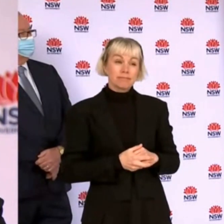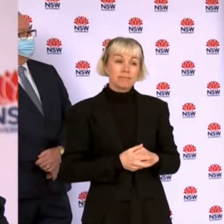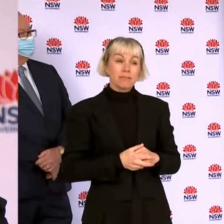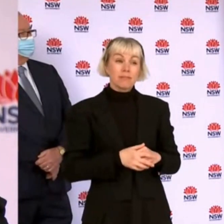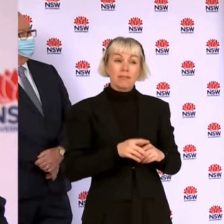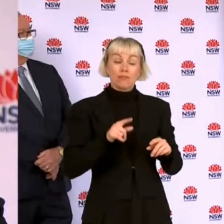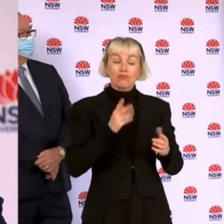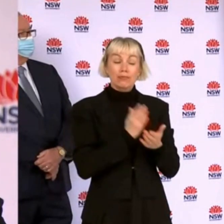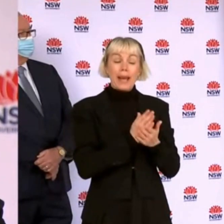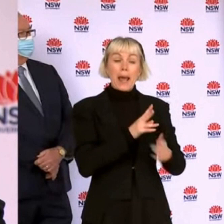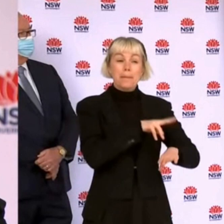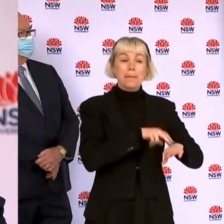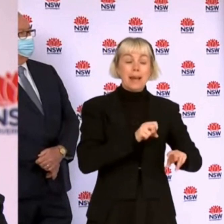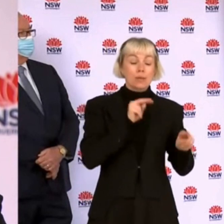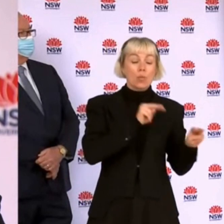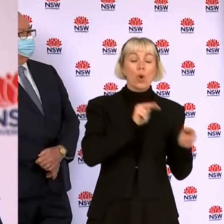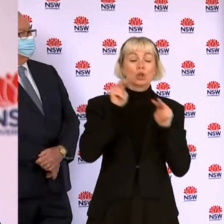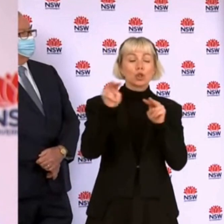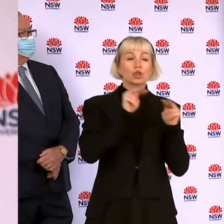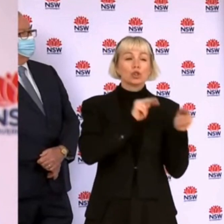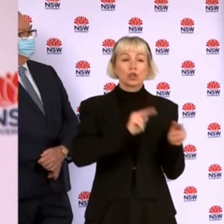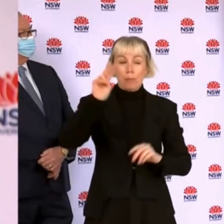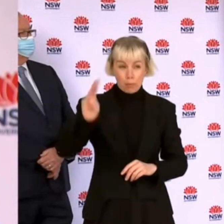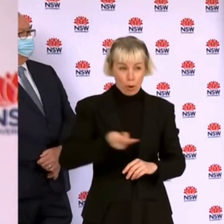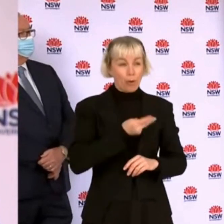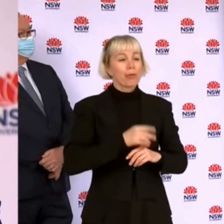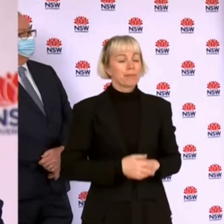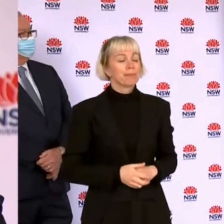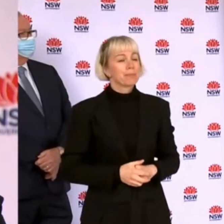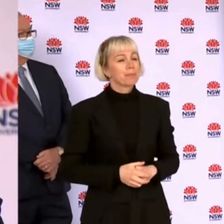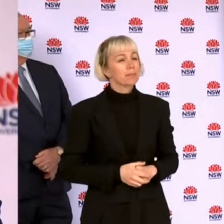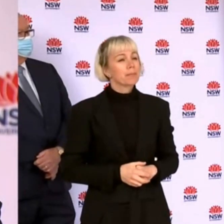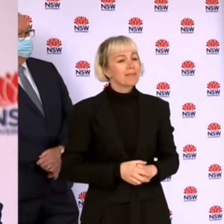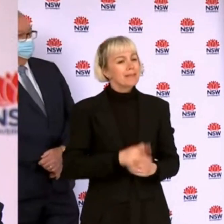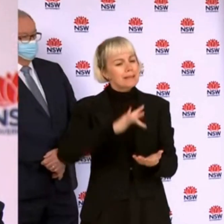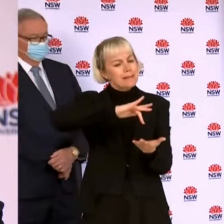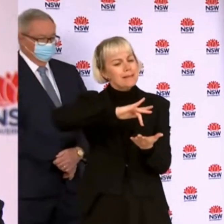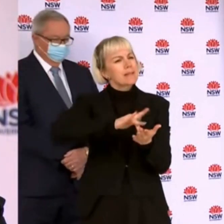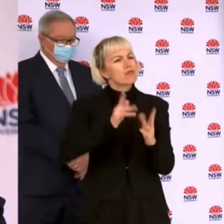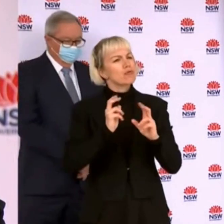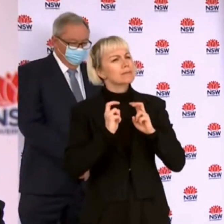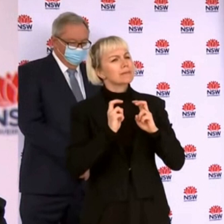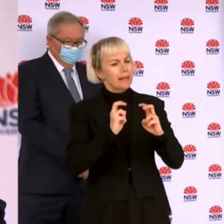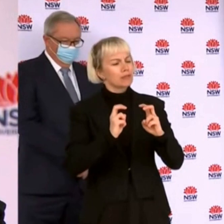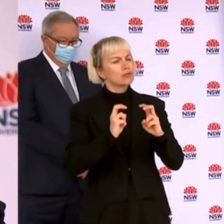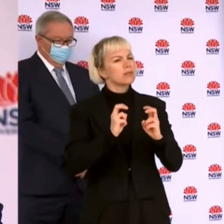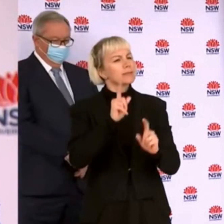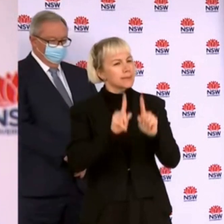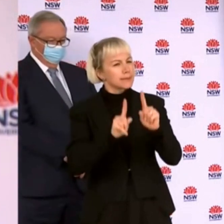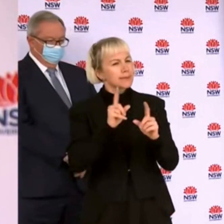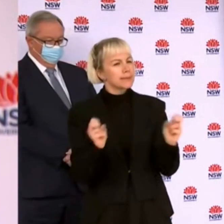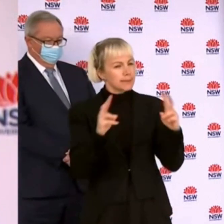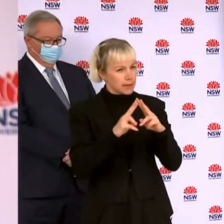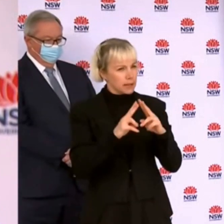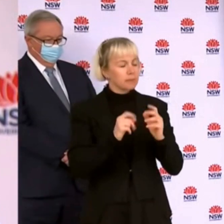been around this COVID environment. In and around the transport hubs, such as Central Station, where trains and buses leave from, our